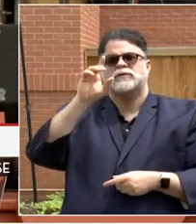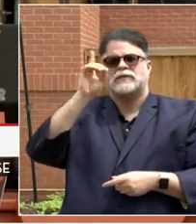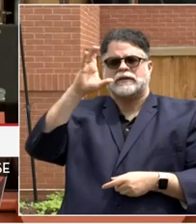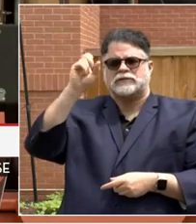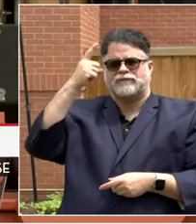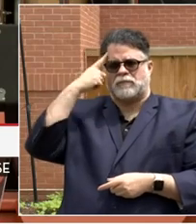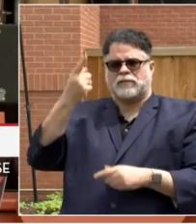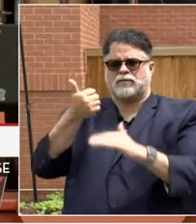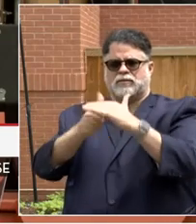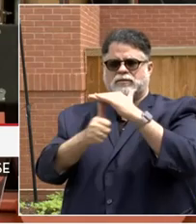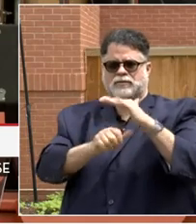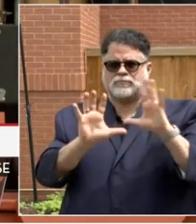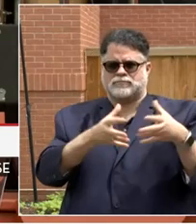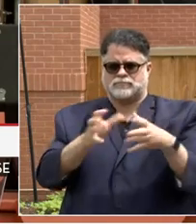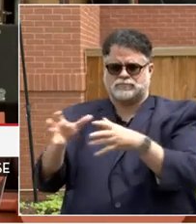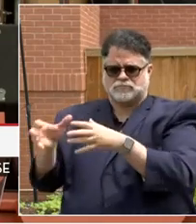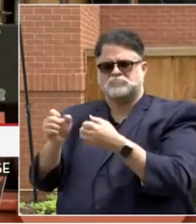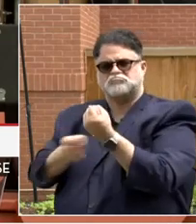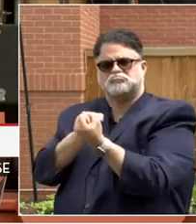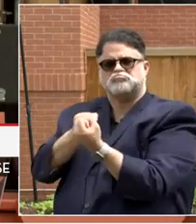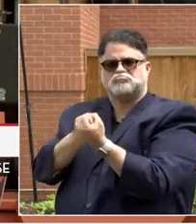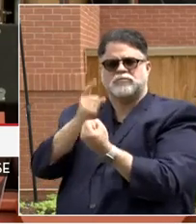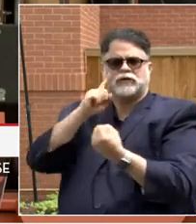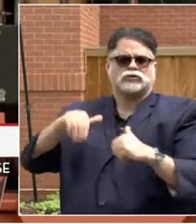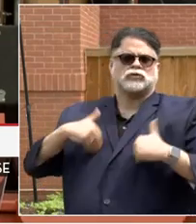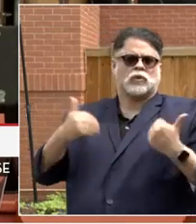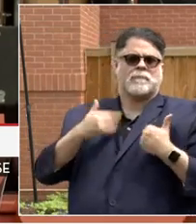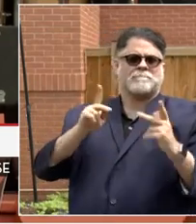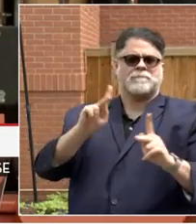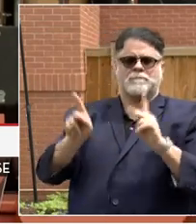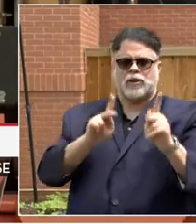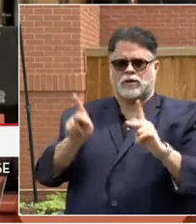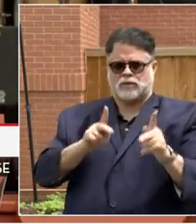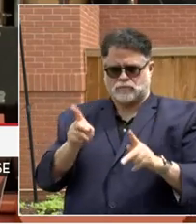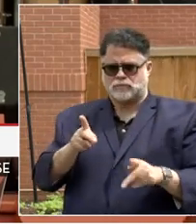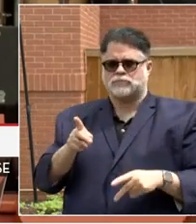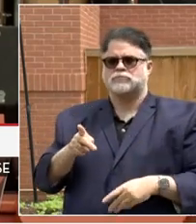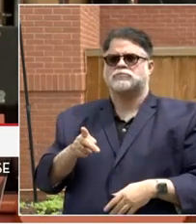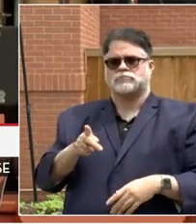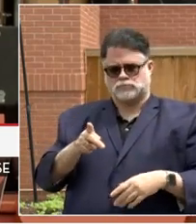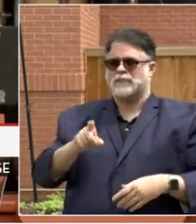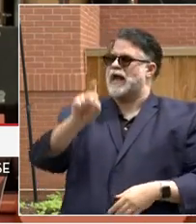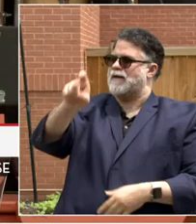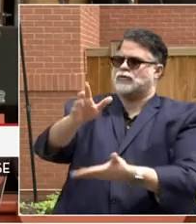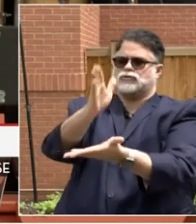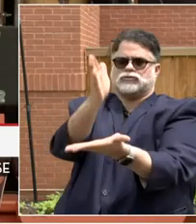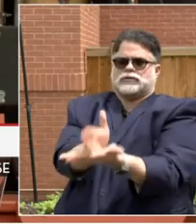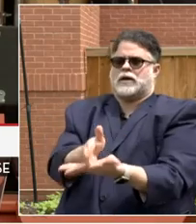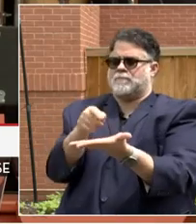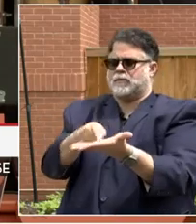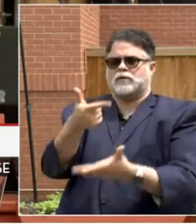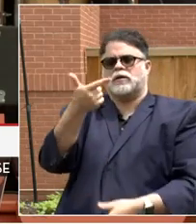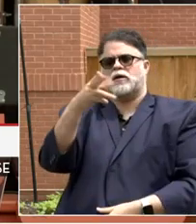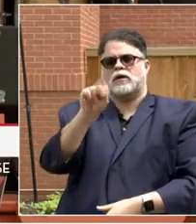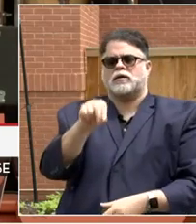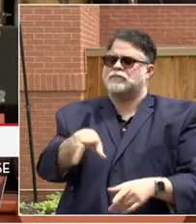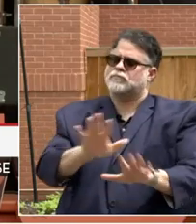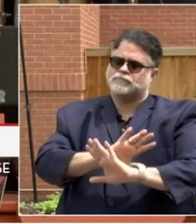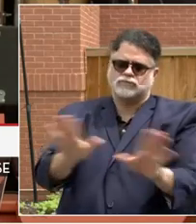stay connected and stop our residents from using guns against each